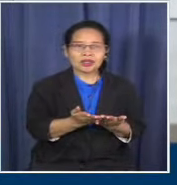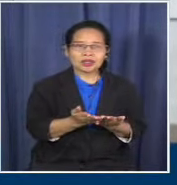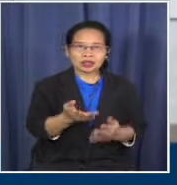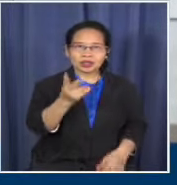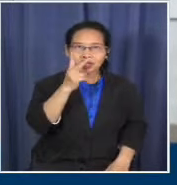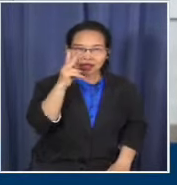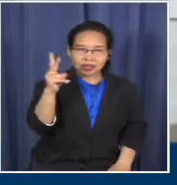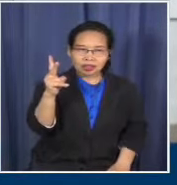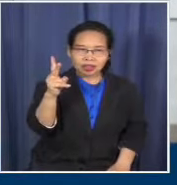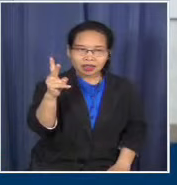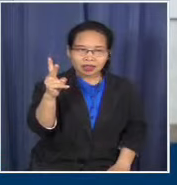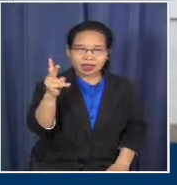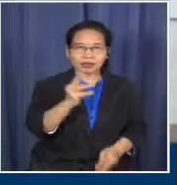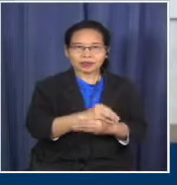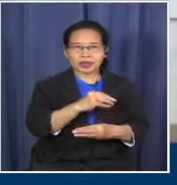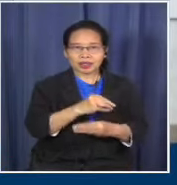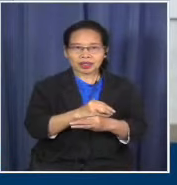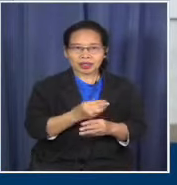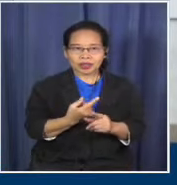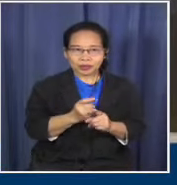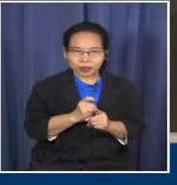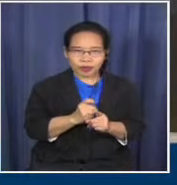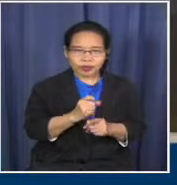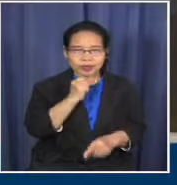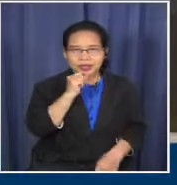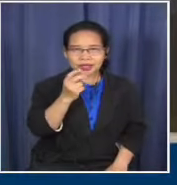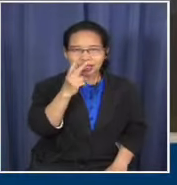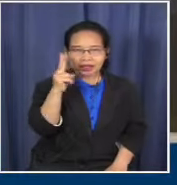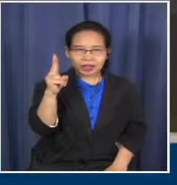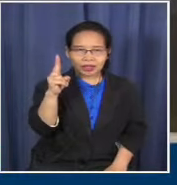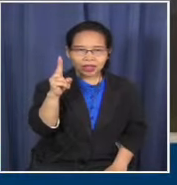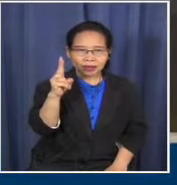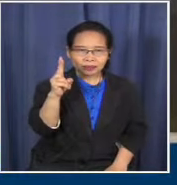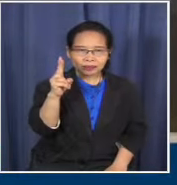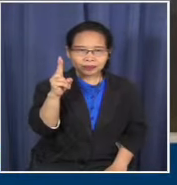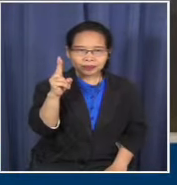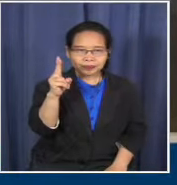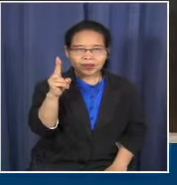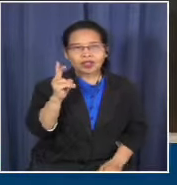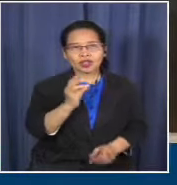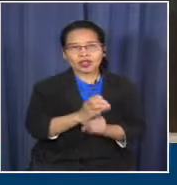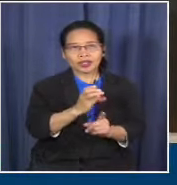If I study the words of God in the Bible, it says